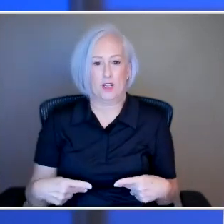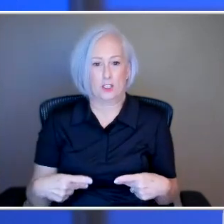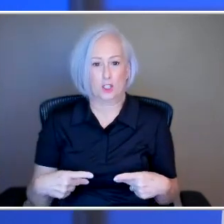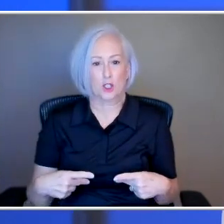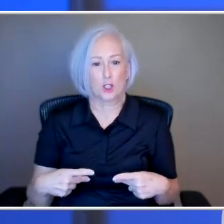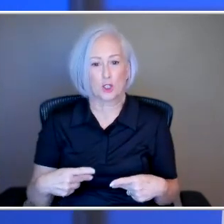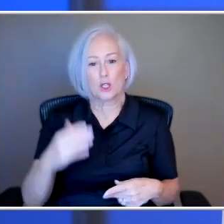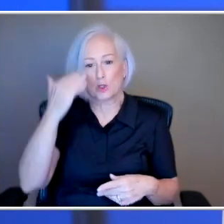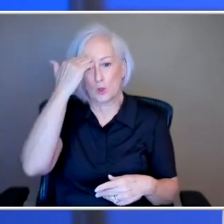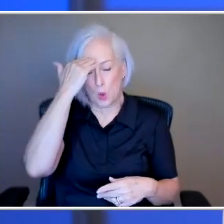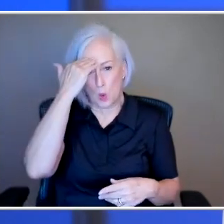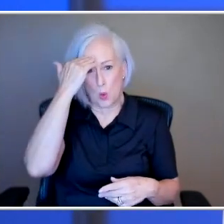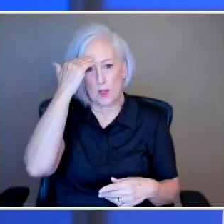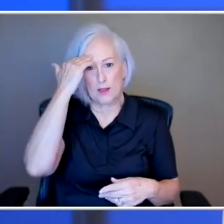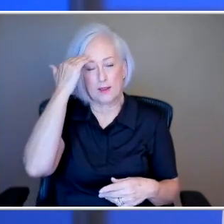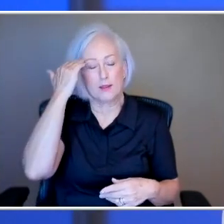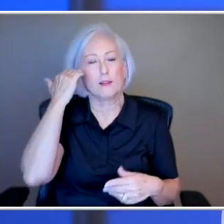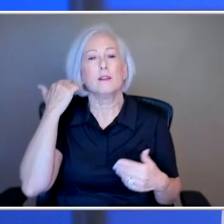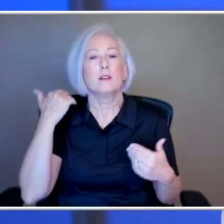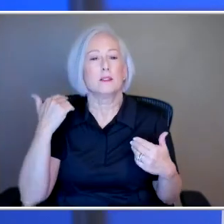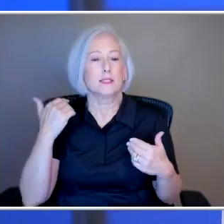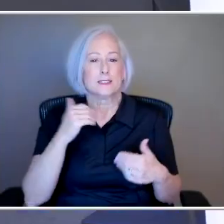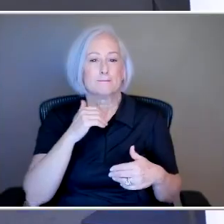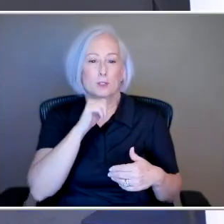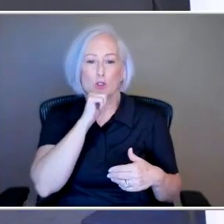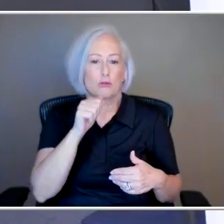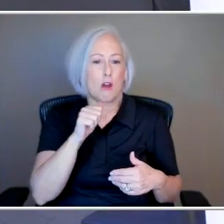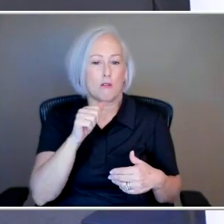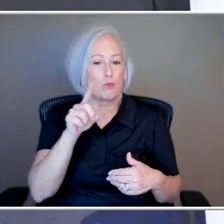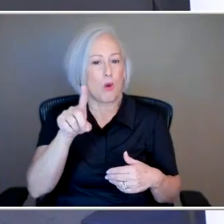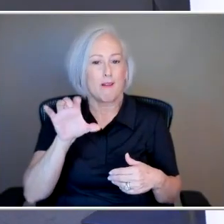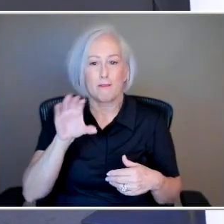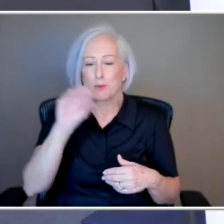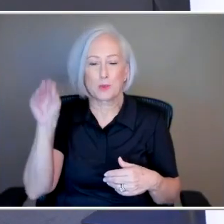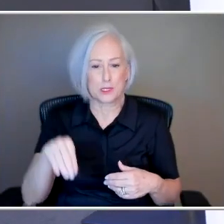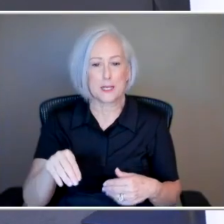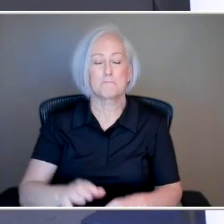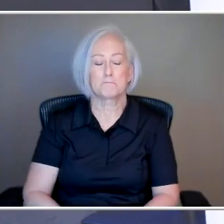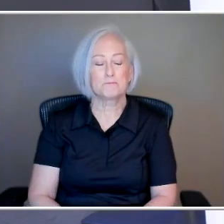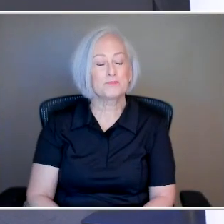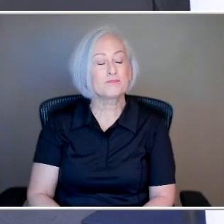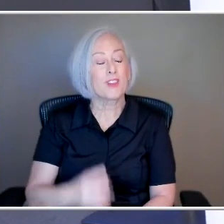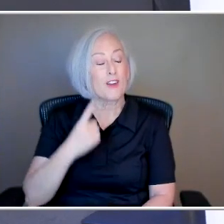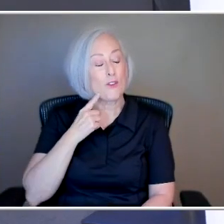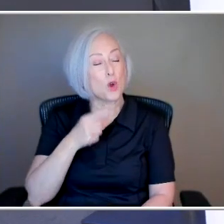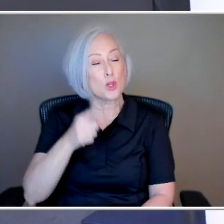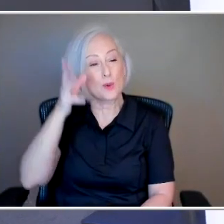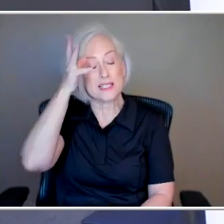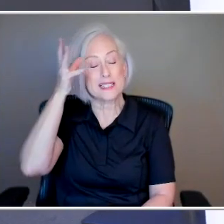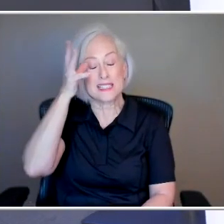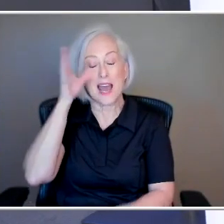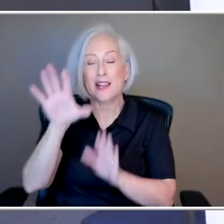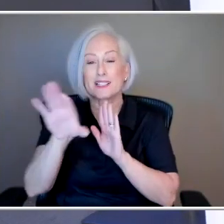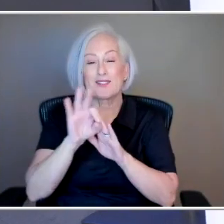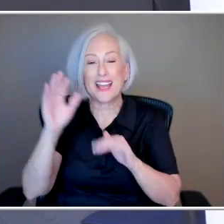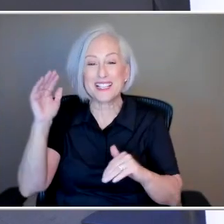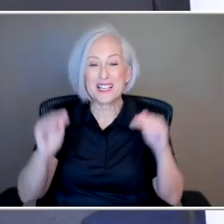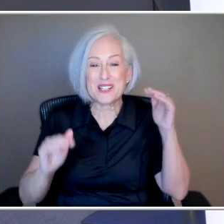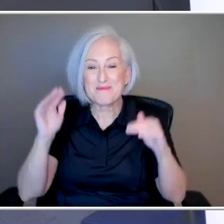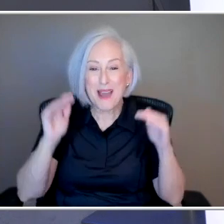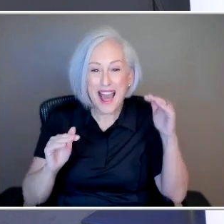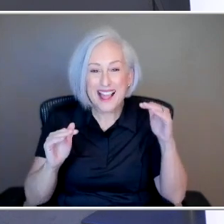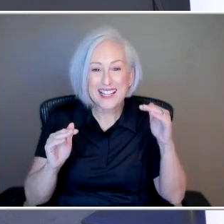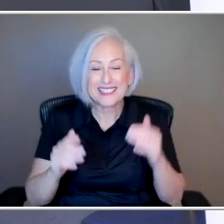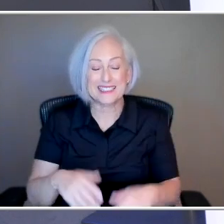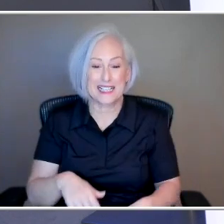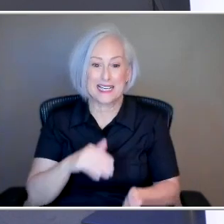that you're never quite at full speed. Well, and just for you as a dad, just striking that balance of being the dad on the sidelines watching. You're also